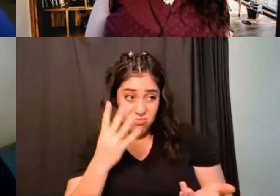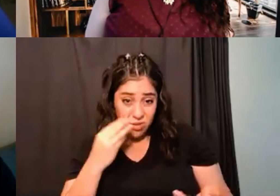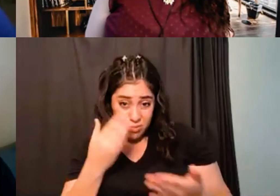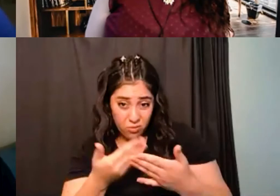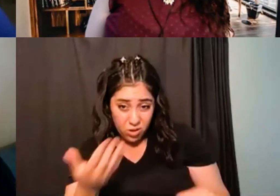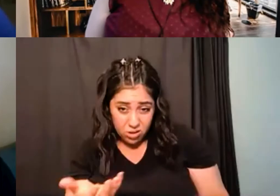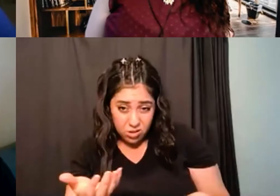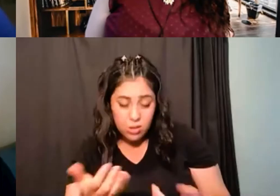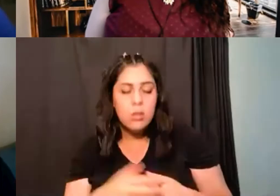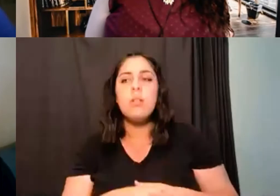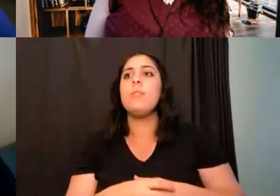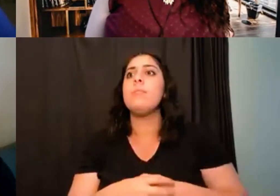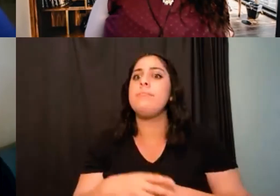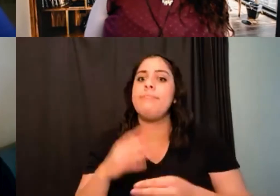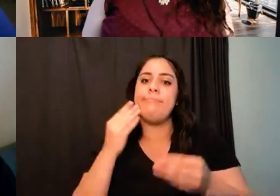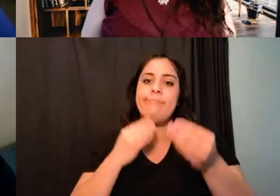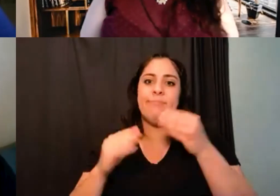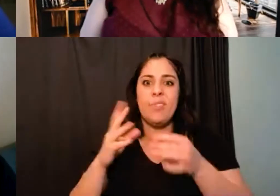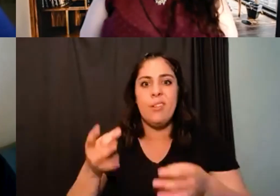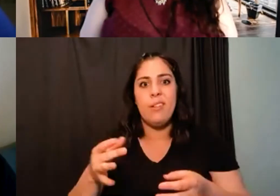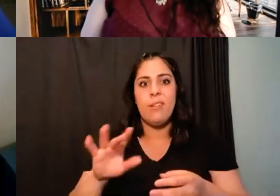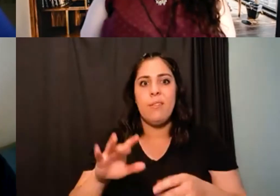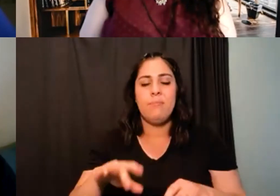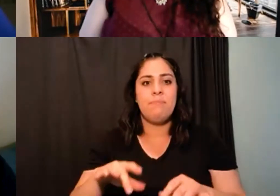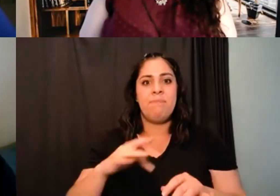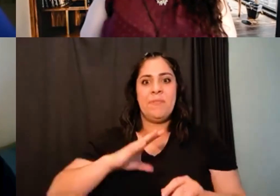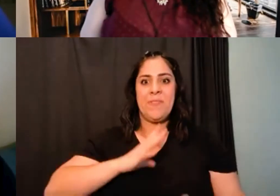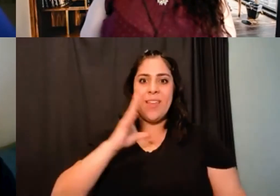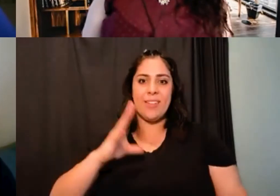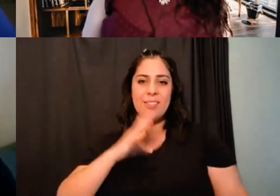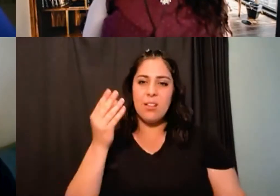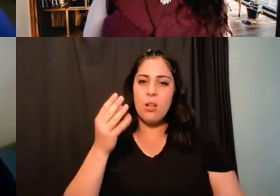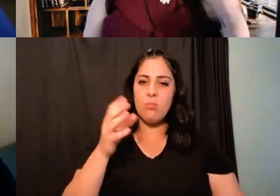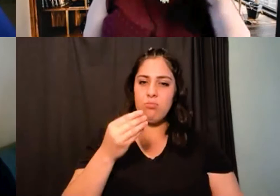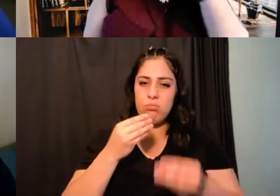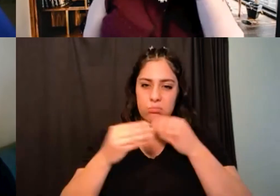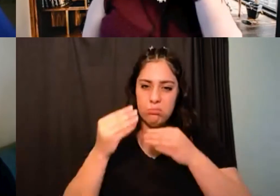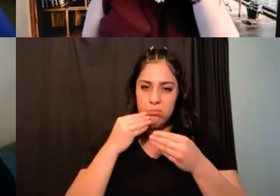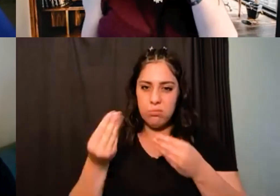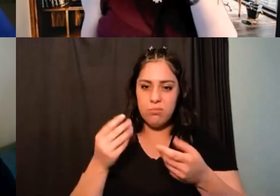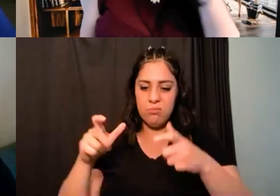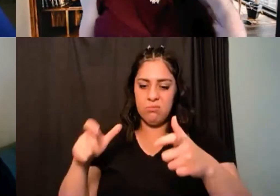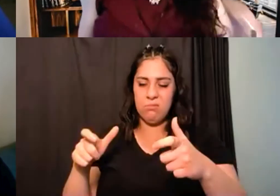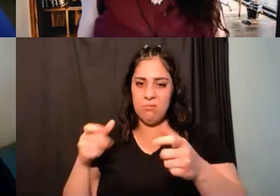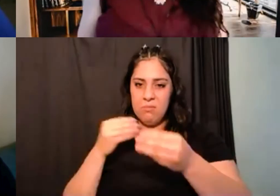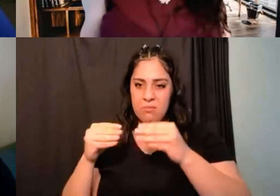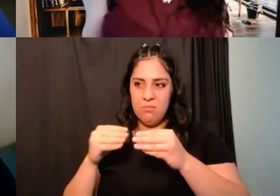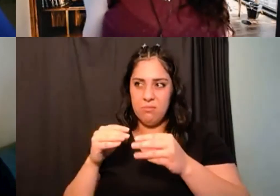ate out of expensive envelopes, meals made with water, where I lost 10 pounds and gained